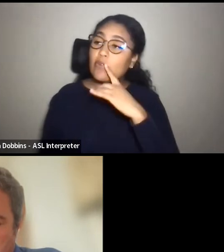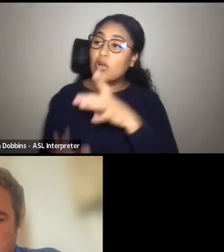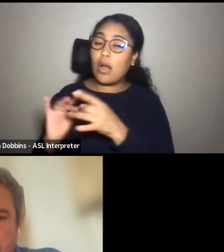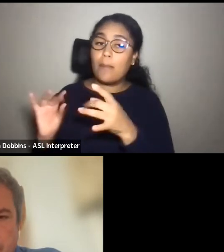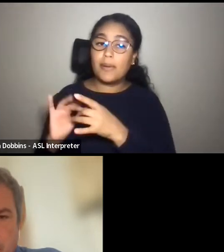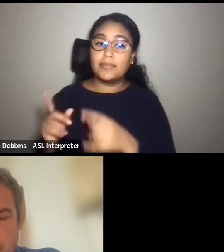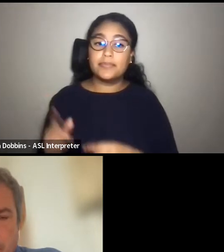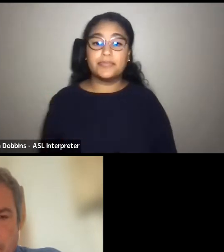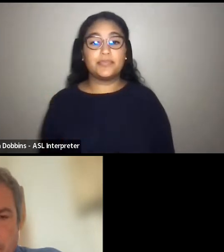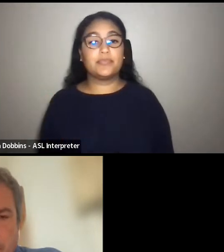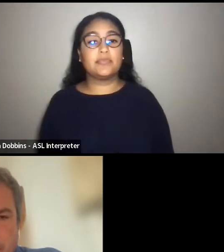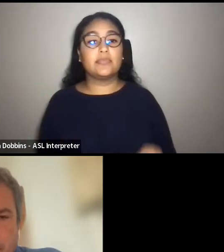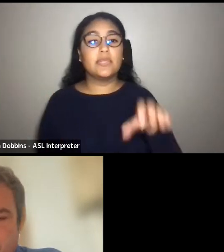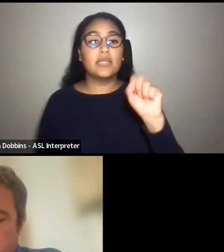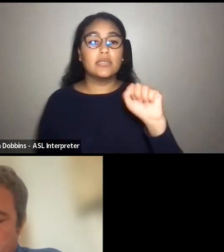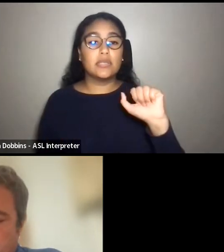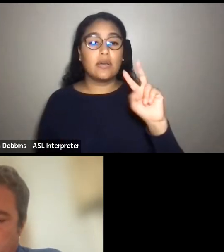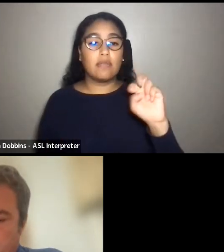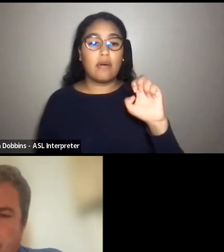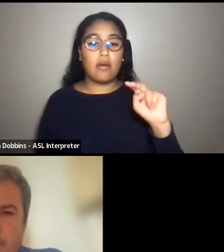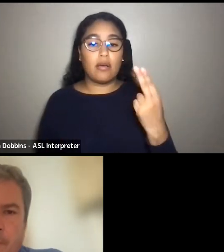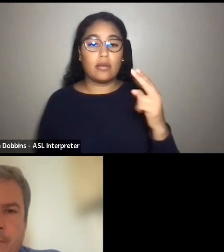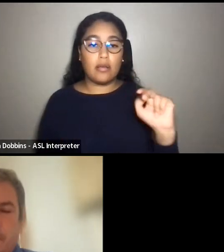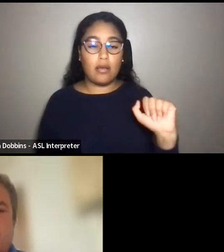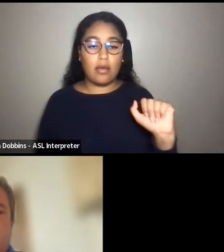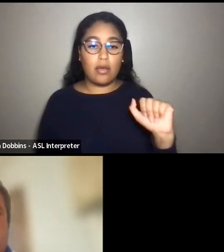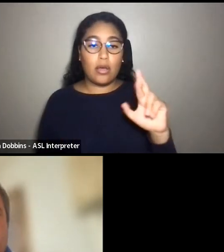Savannah Rosenbaum.